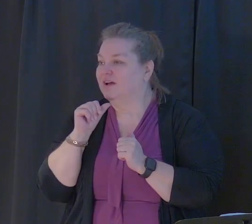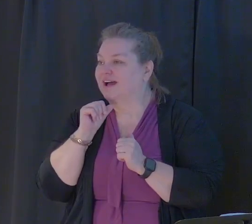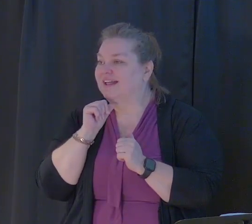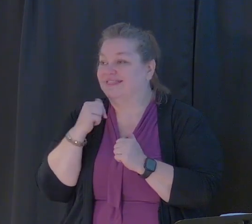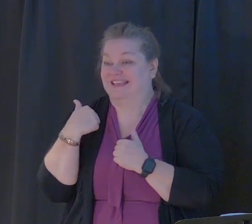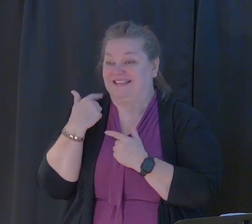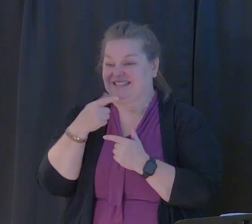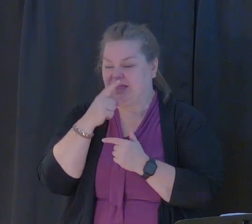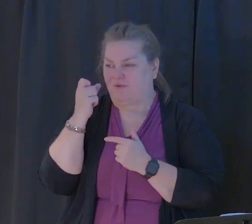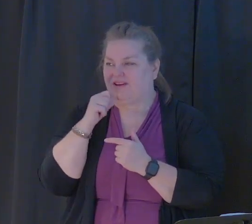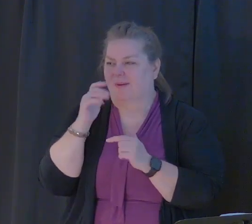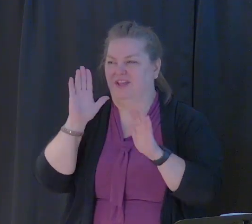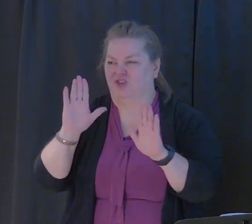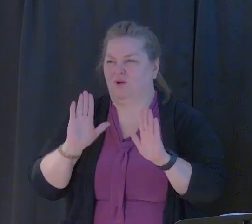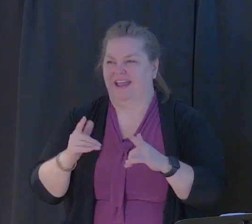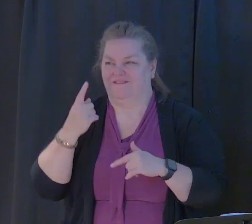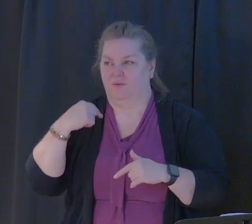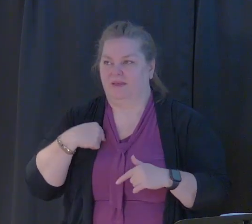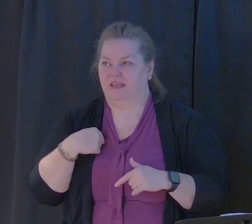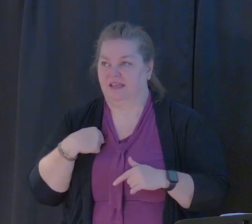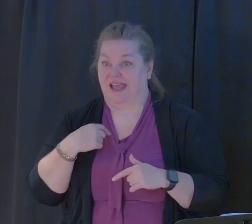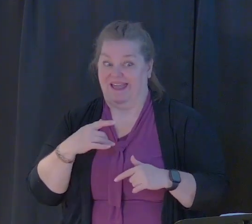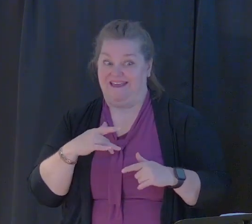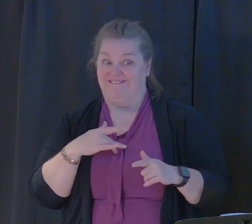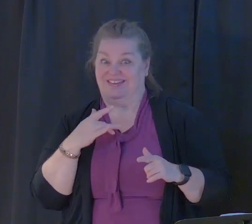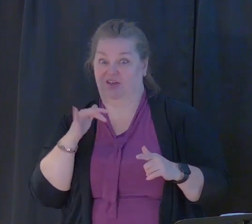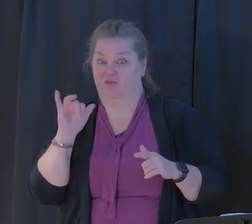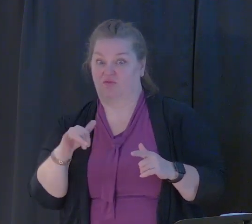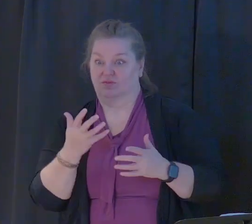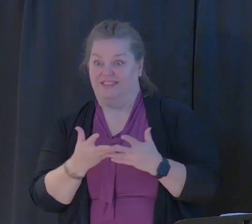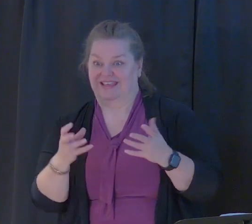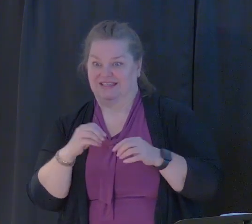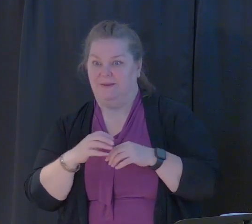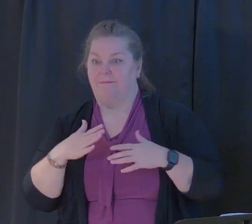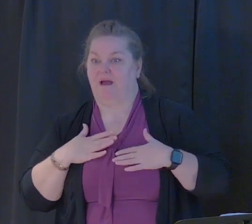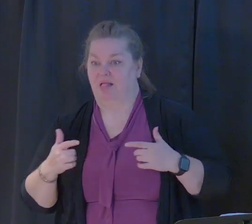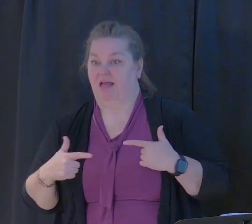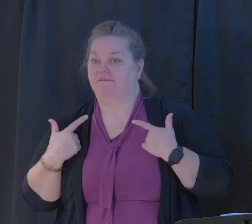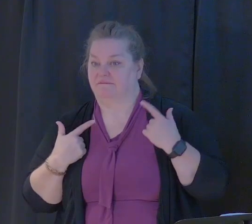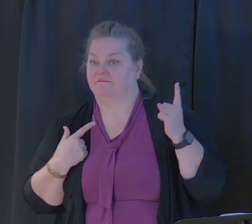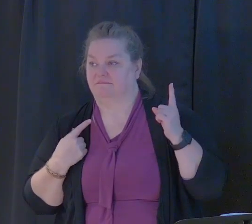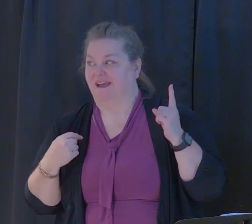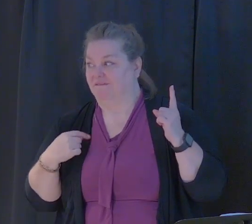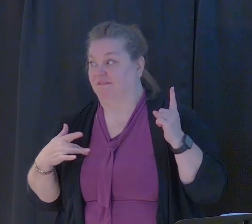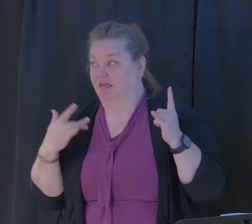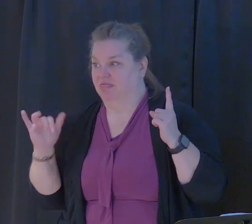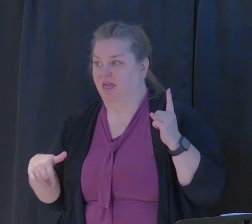because I have felt these things in my life.